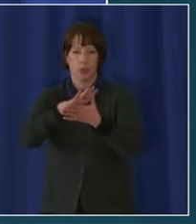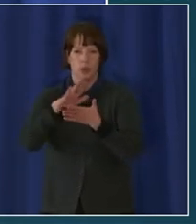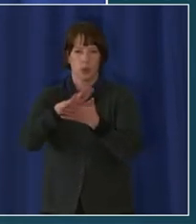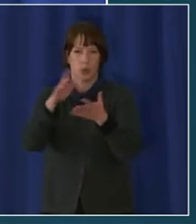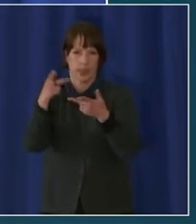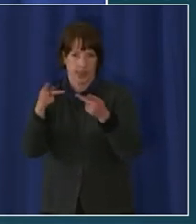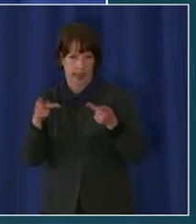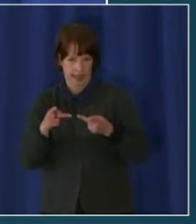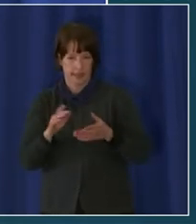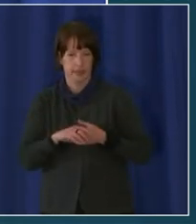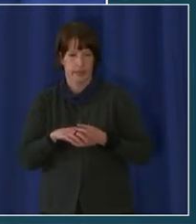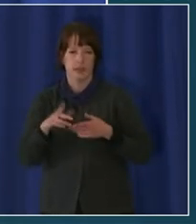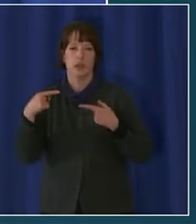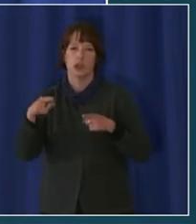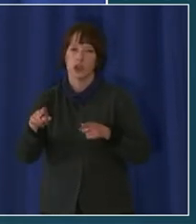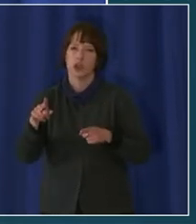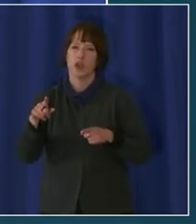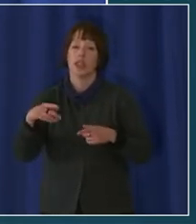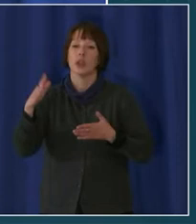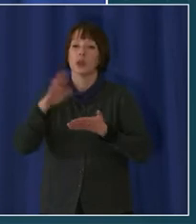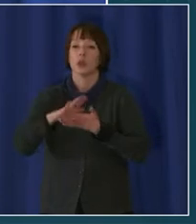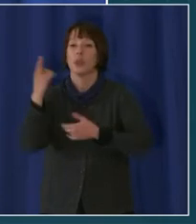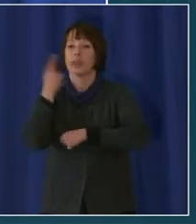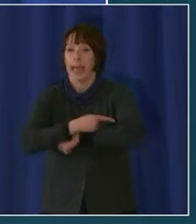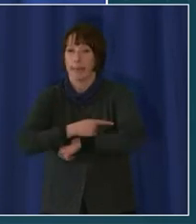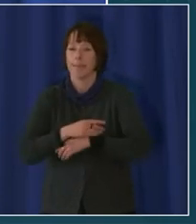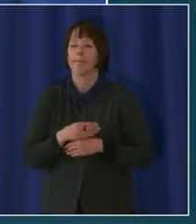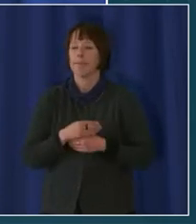site during the school day.